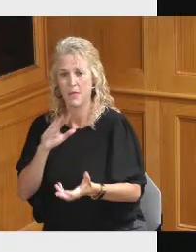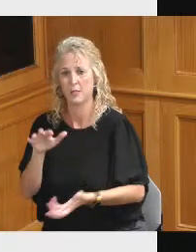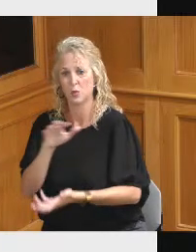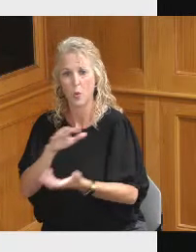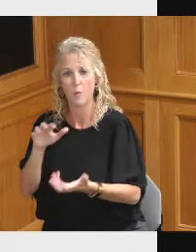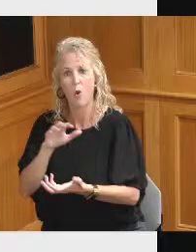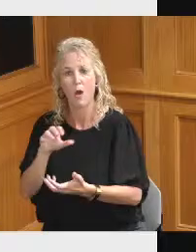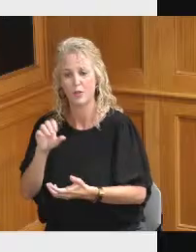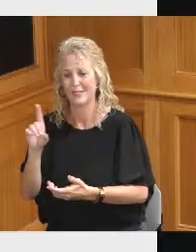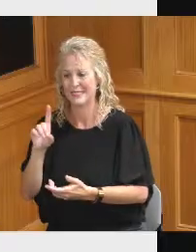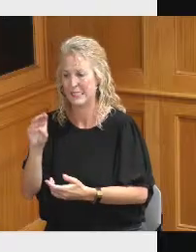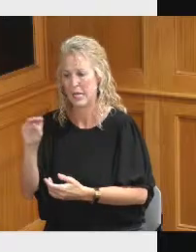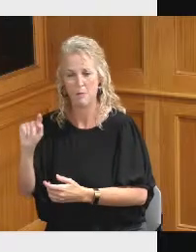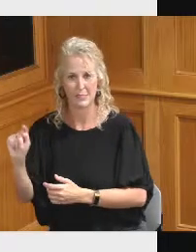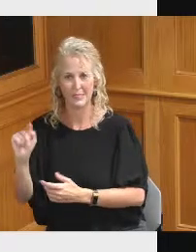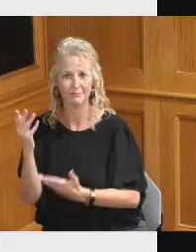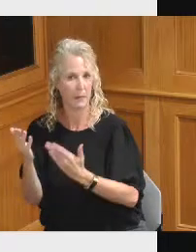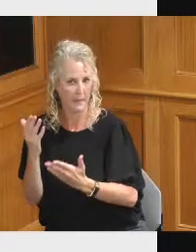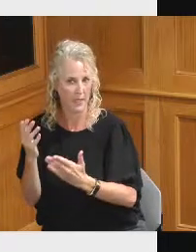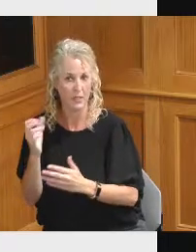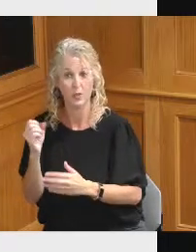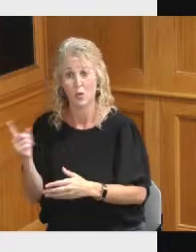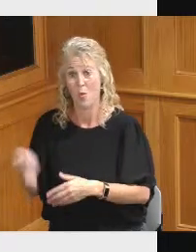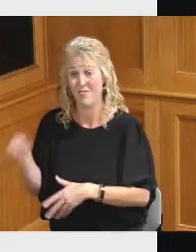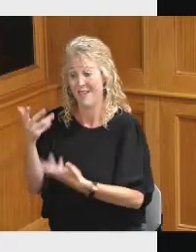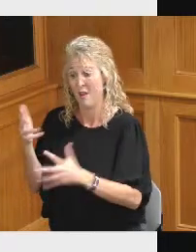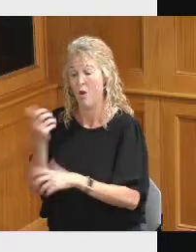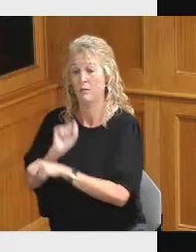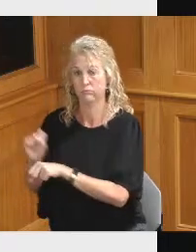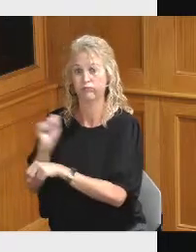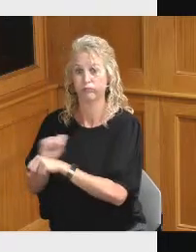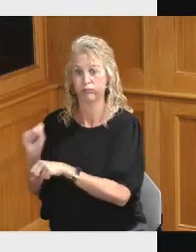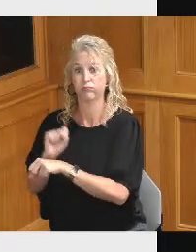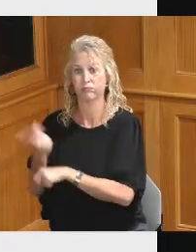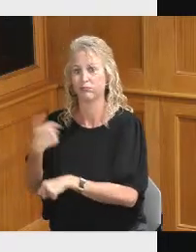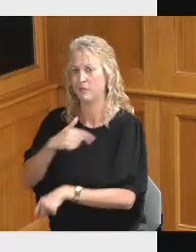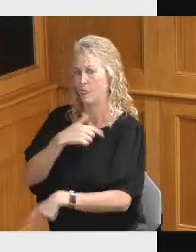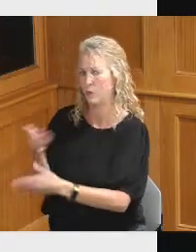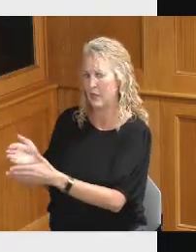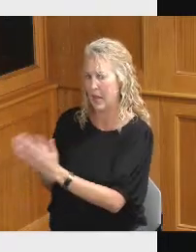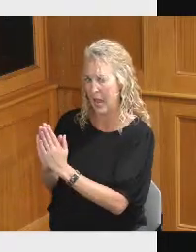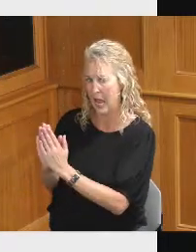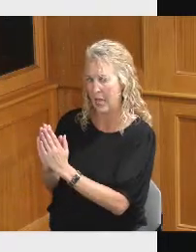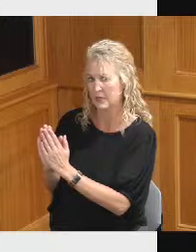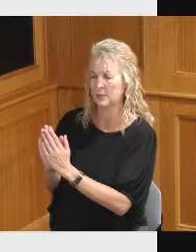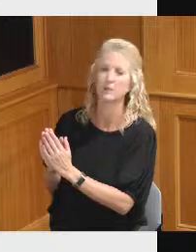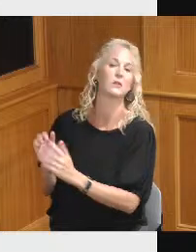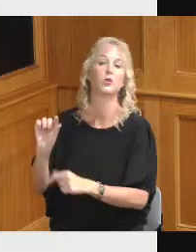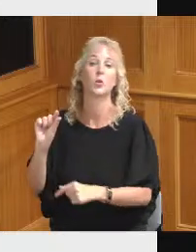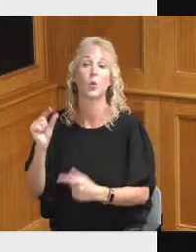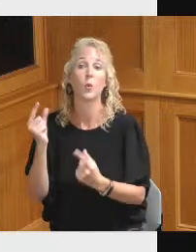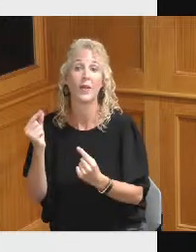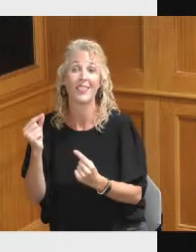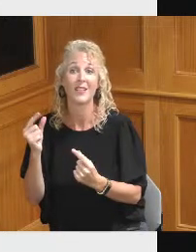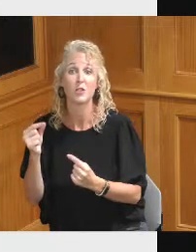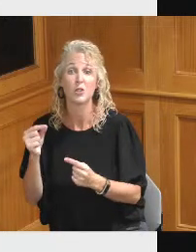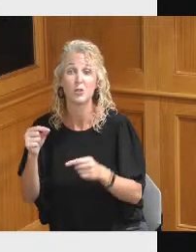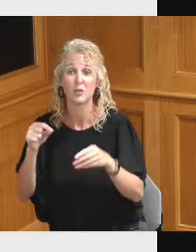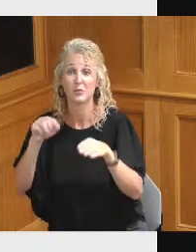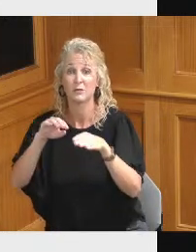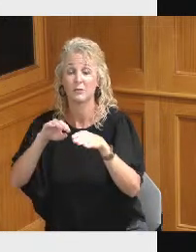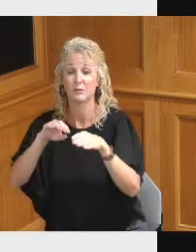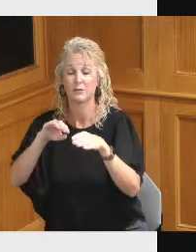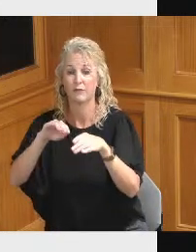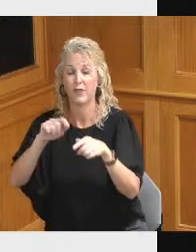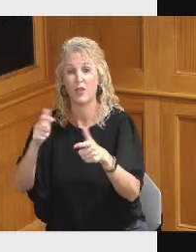for some of the larger sites, so that they're already doing a lot of the work that we would want them to do, which is shaving off the peak flows that